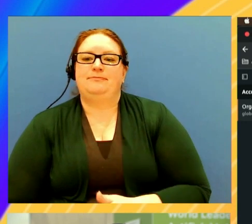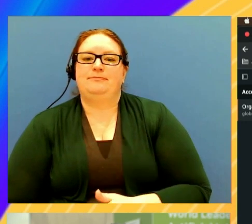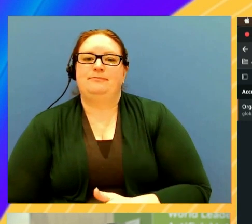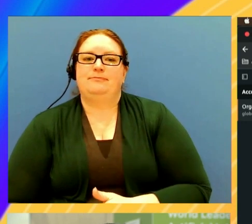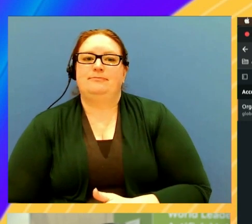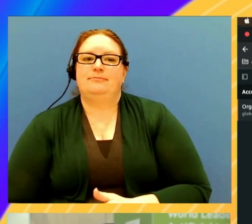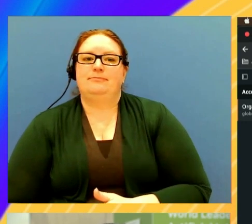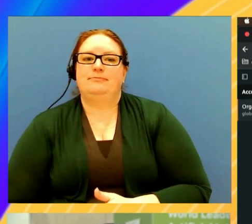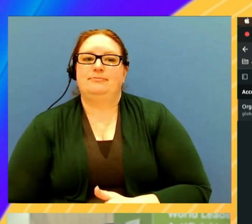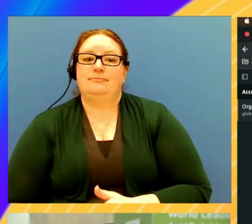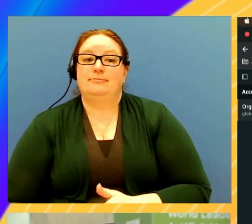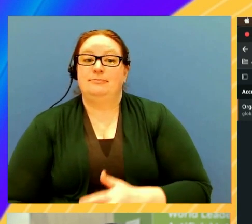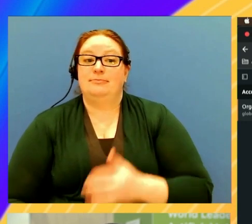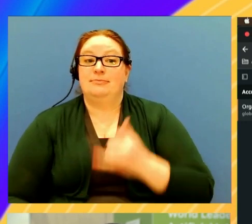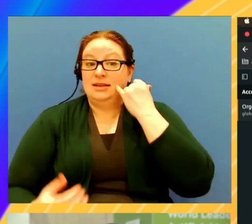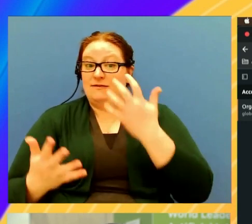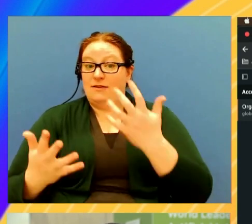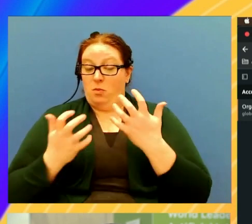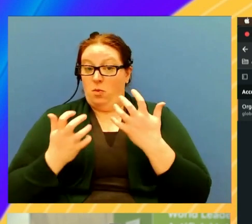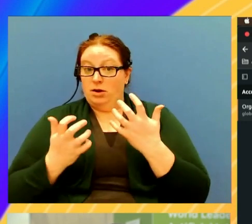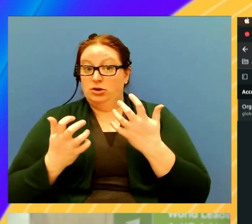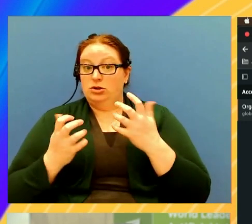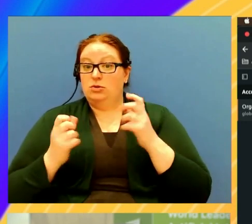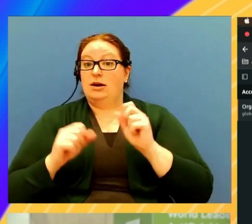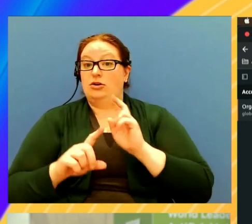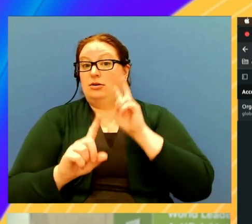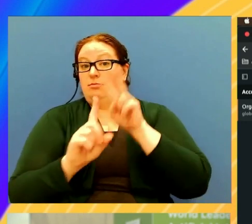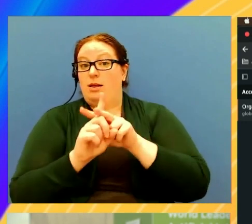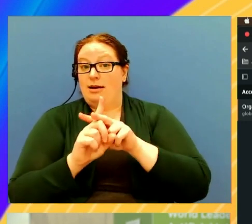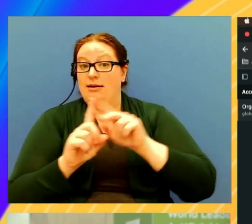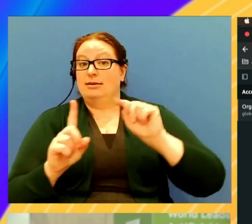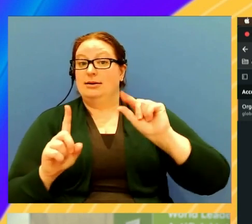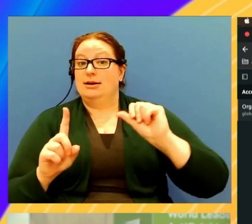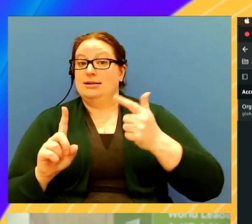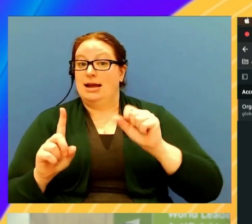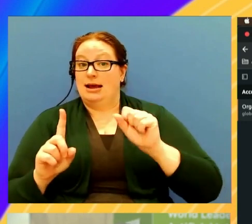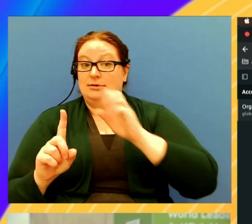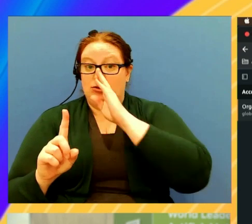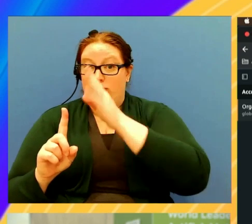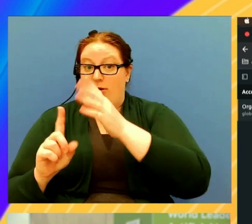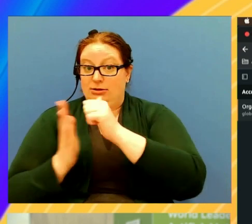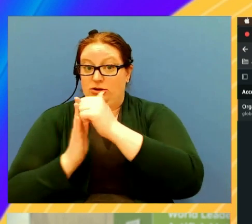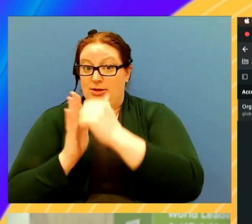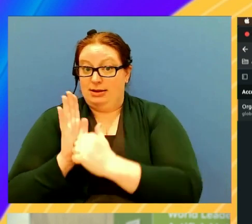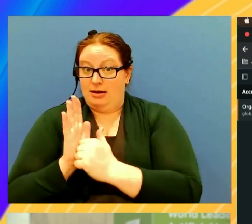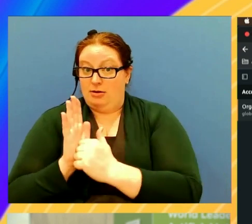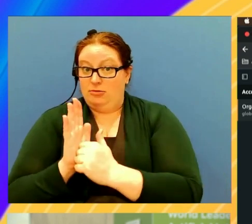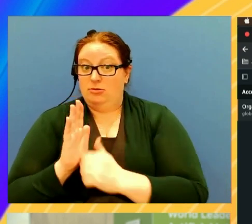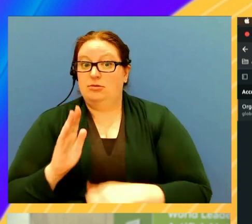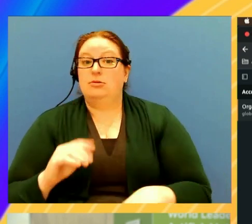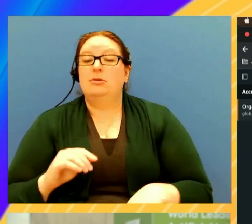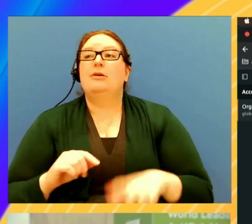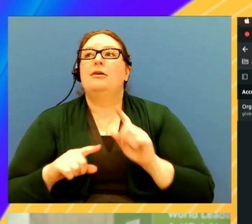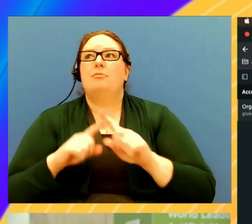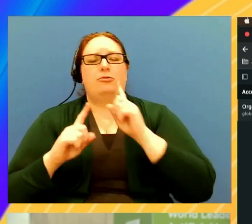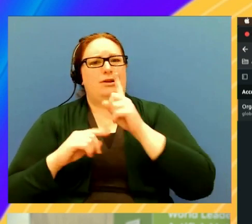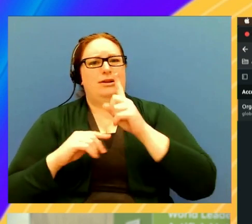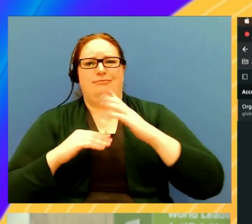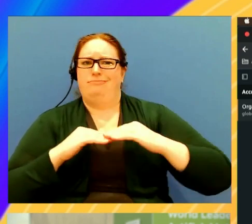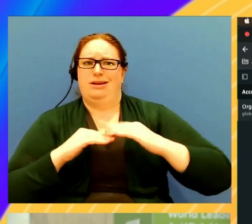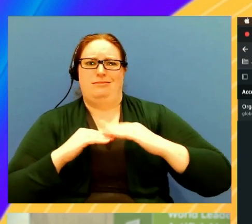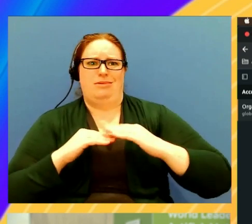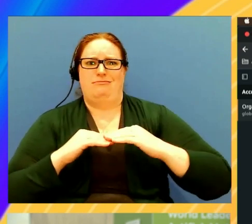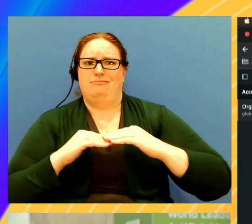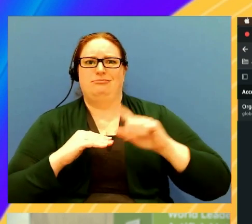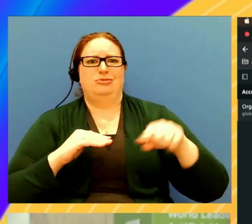If I wanted to, I could apply tags directly to the account here, but really, at a minimum, all I need to do is enter